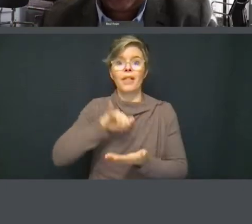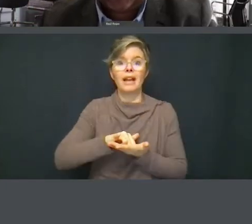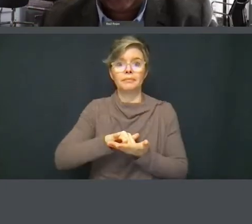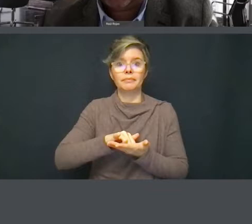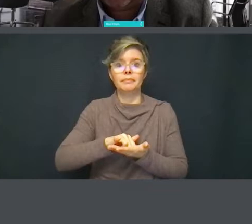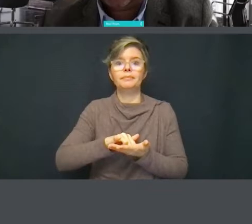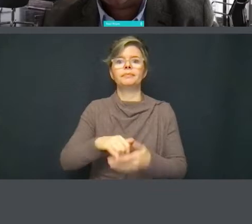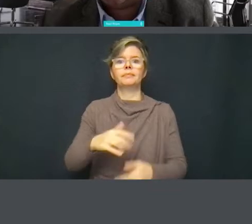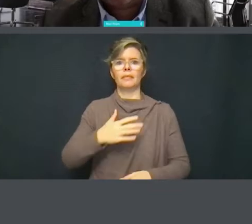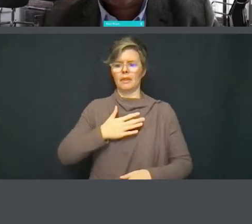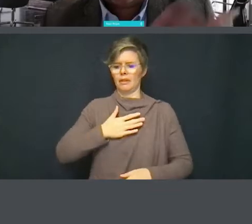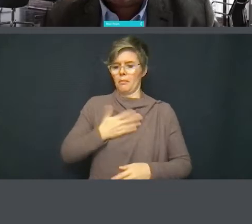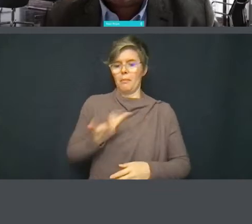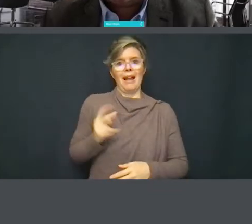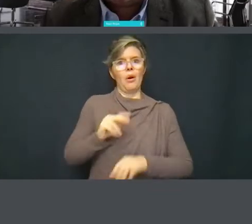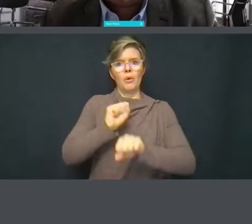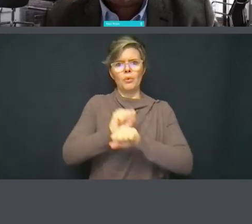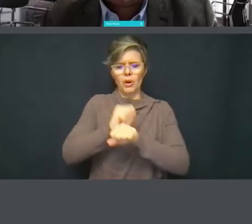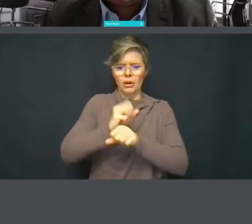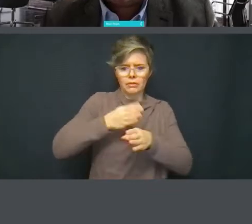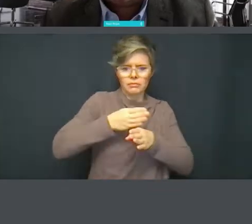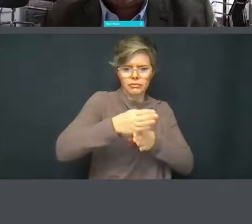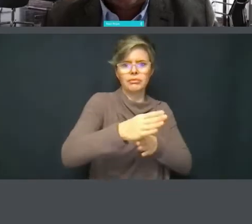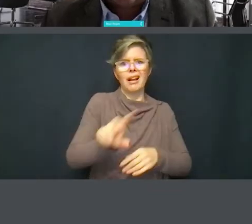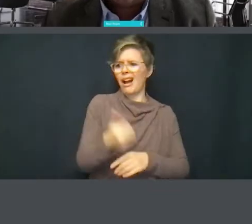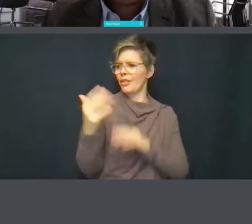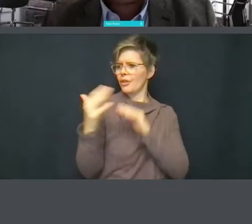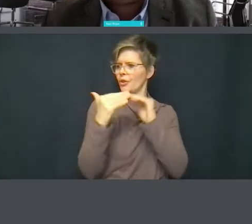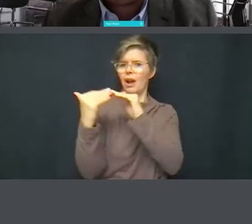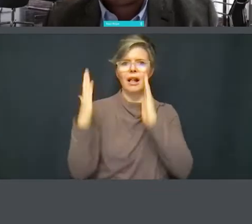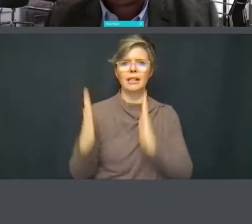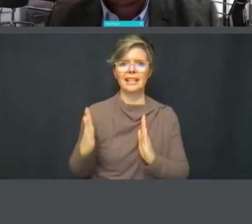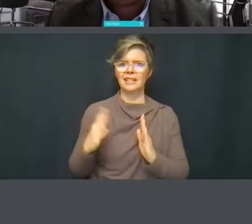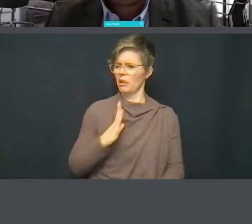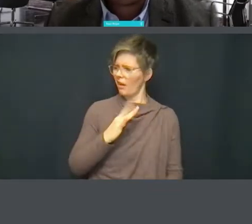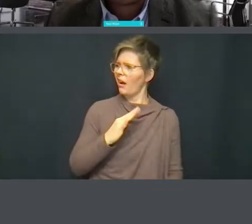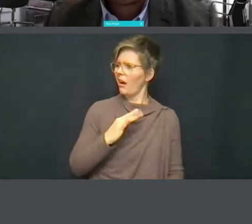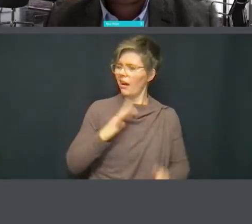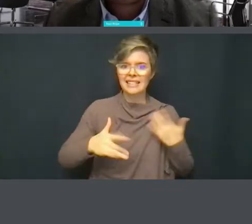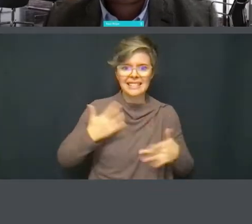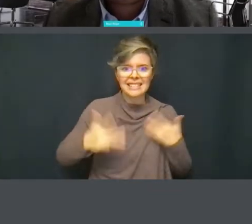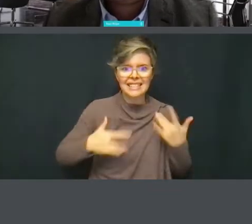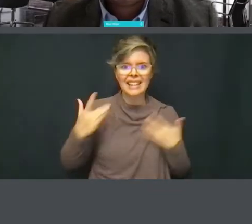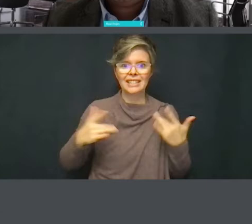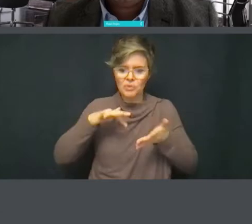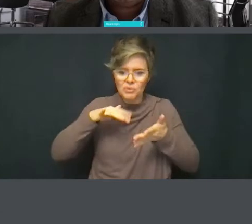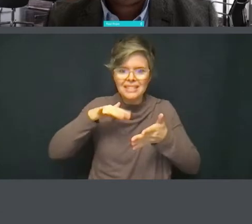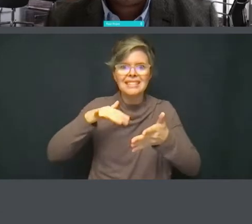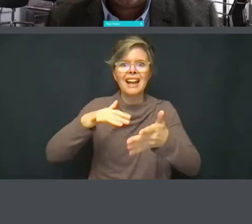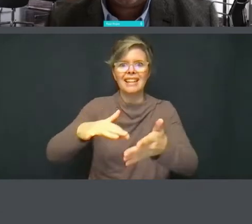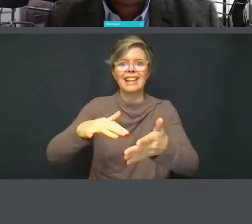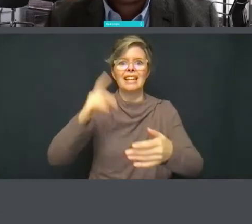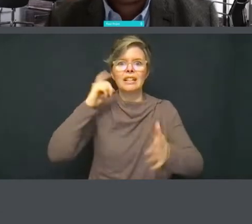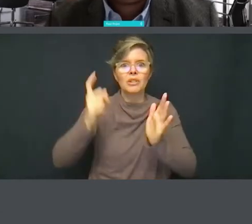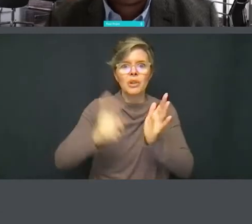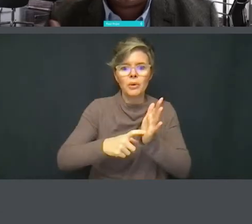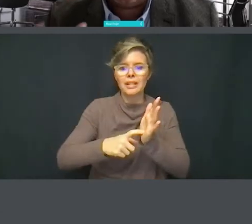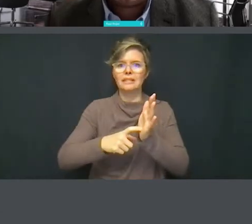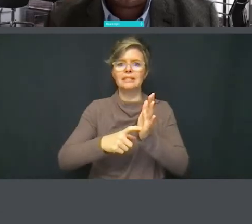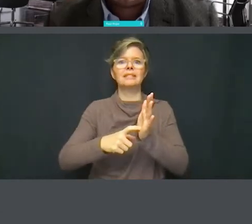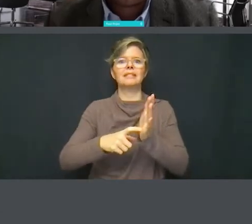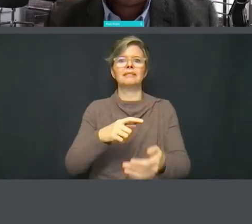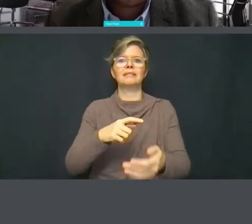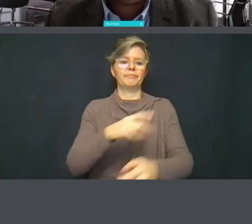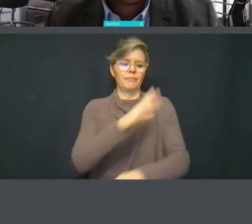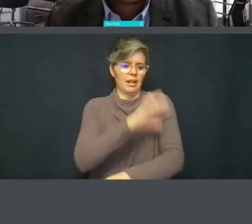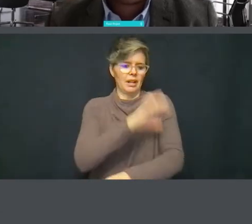some of this work, and I have other colleagues who do this work, and I think it's just a great time to be both a clinician and to be a